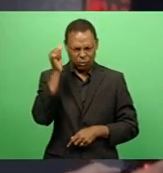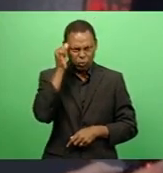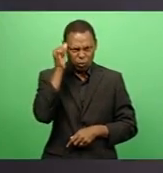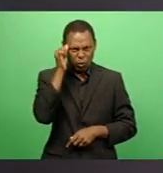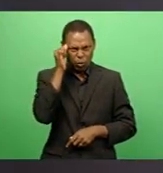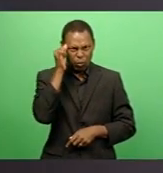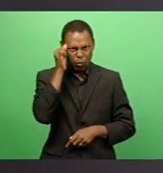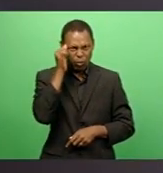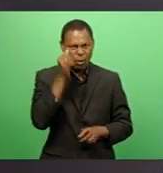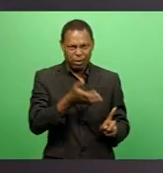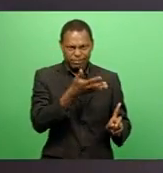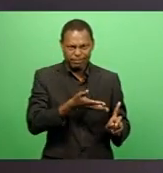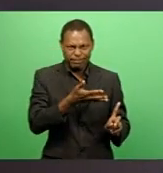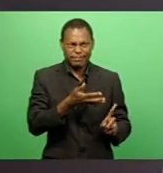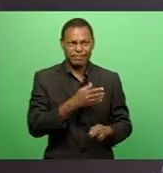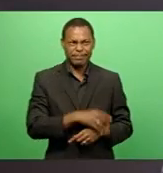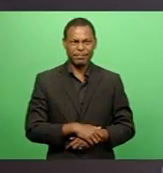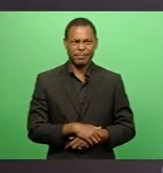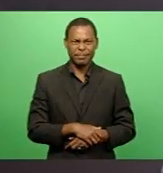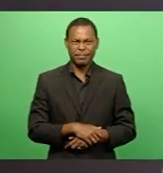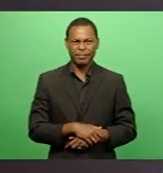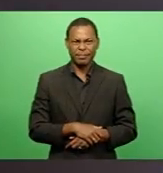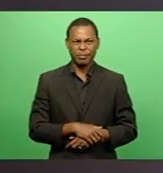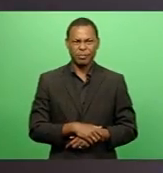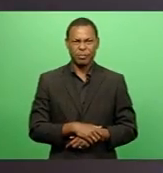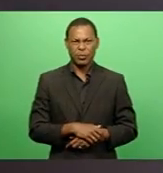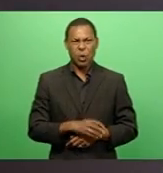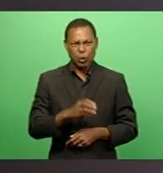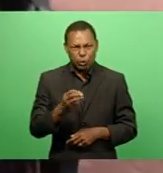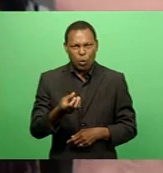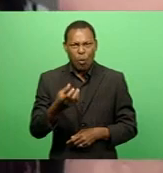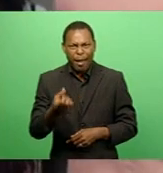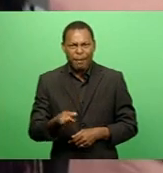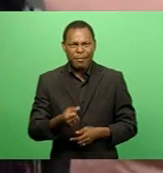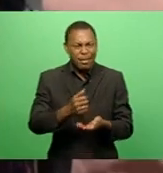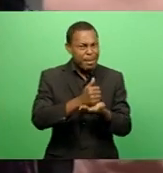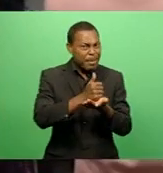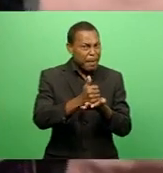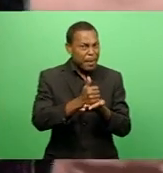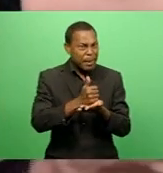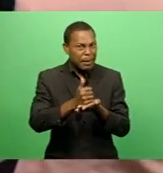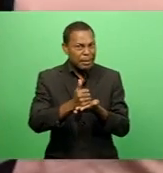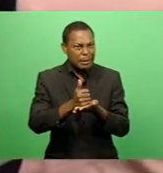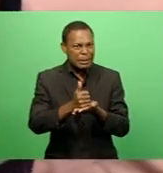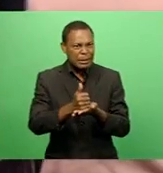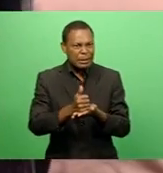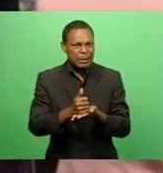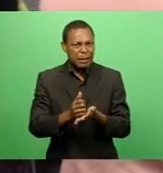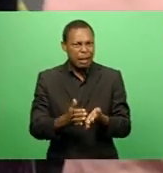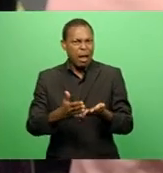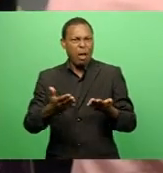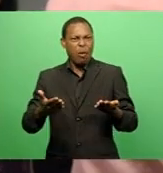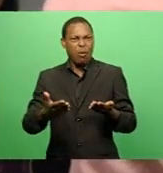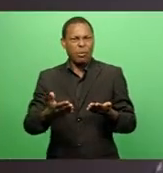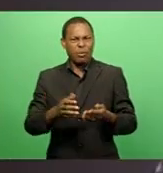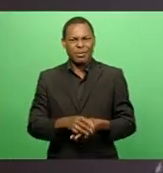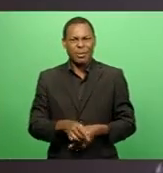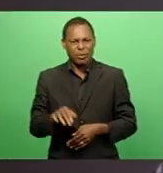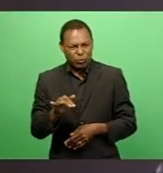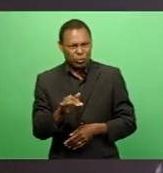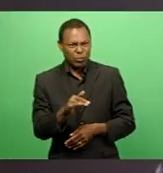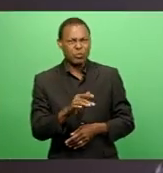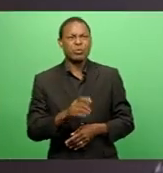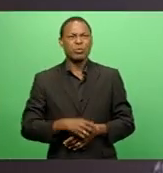survivor. Are looking at statistics that says that most of the victim survivors know who